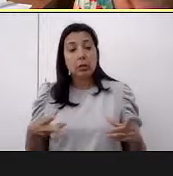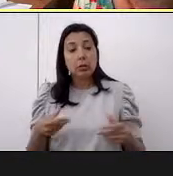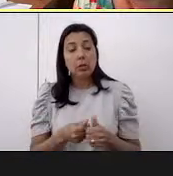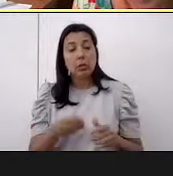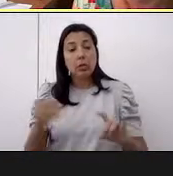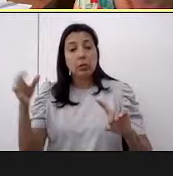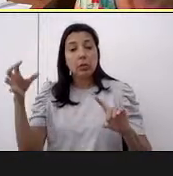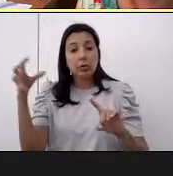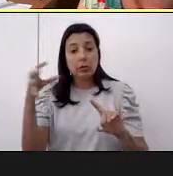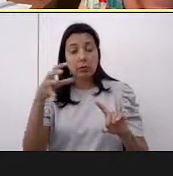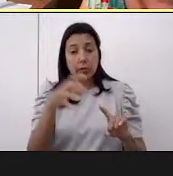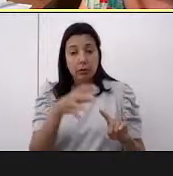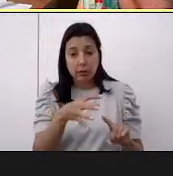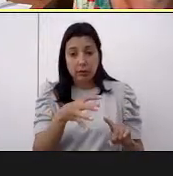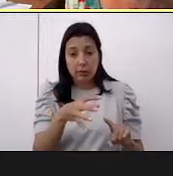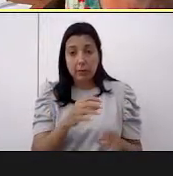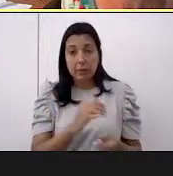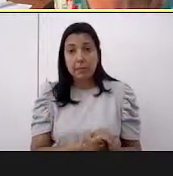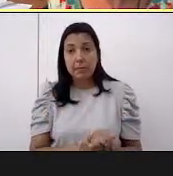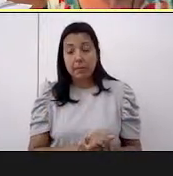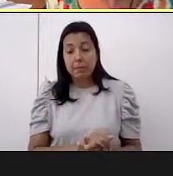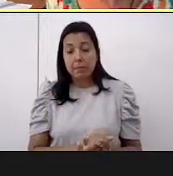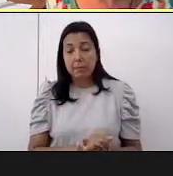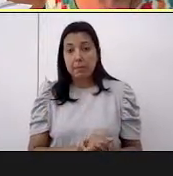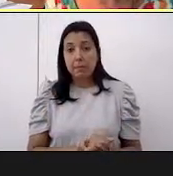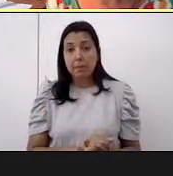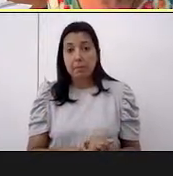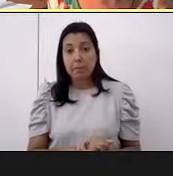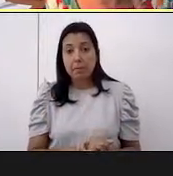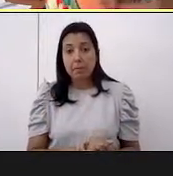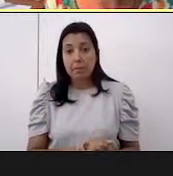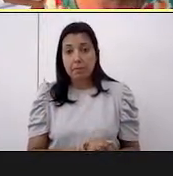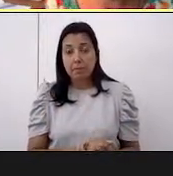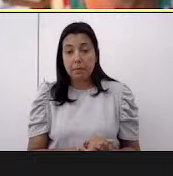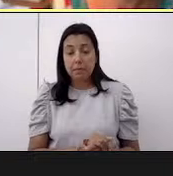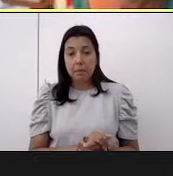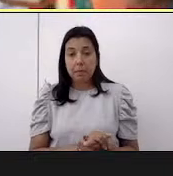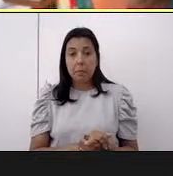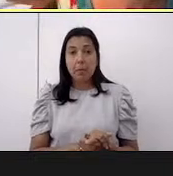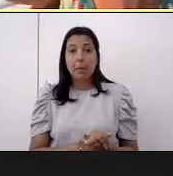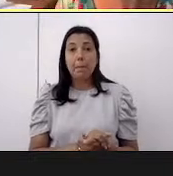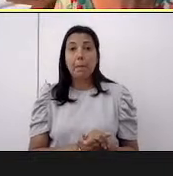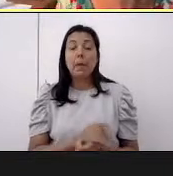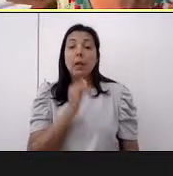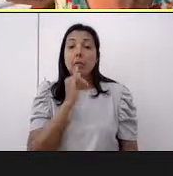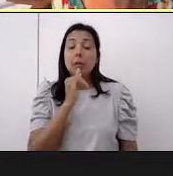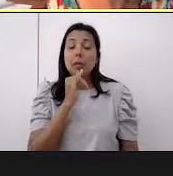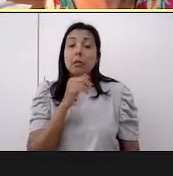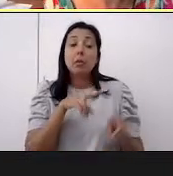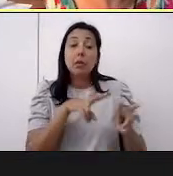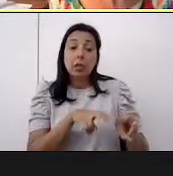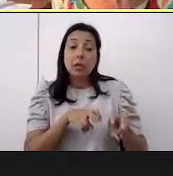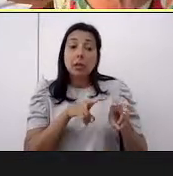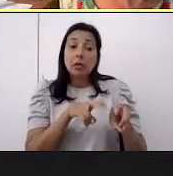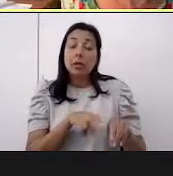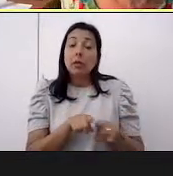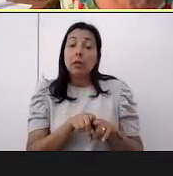the sectoral organization. For in the agri-food sector, for instance, it's the FAO or something like that. I will show that